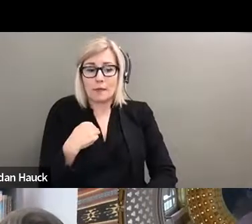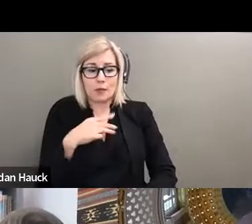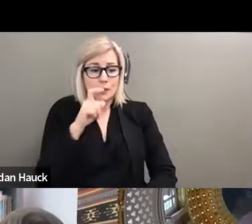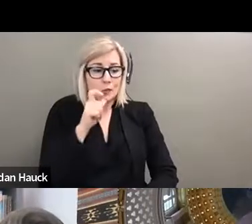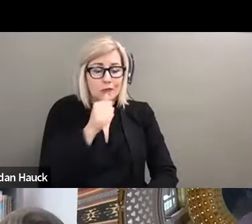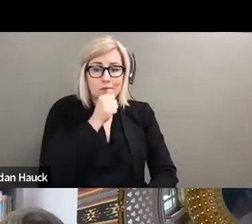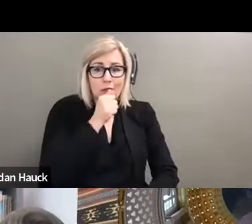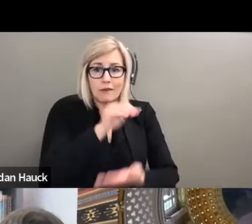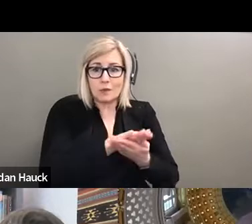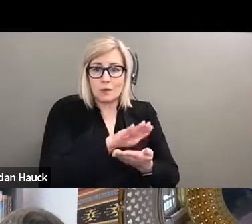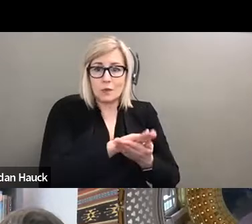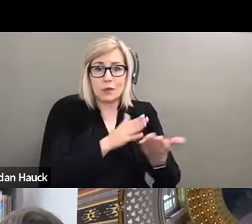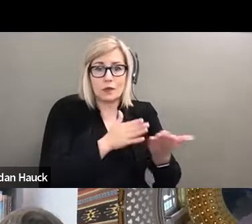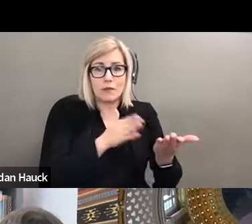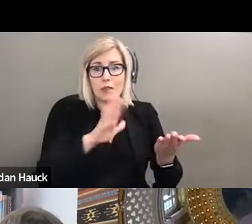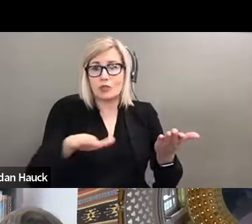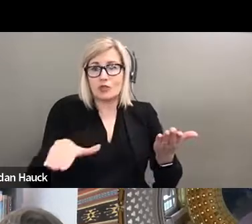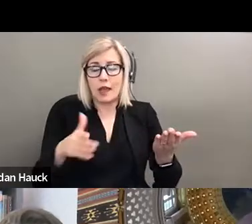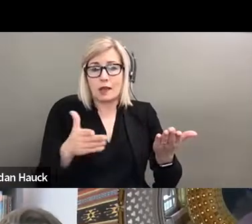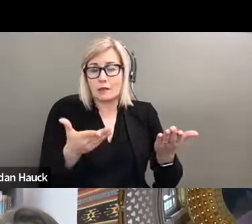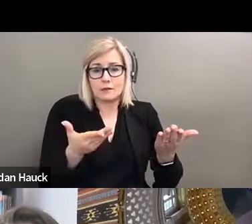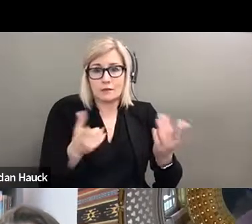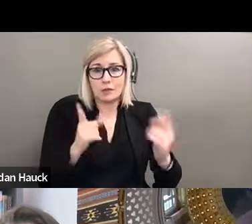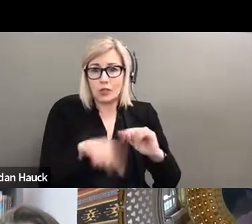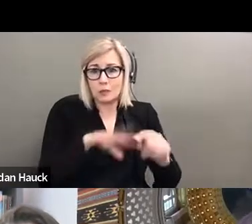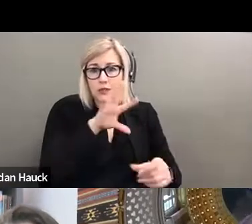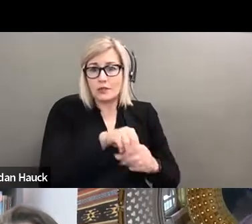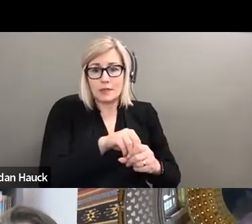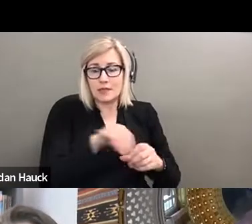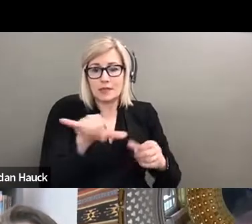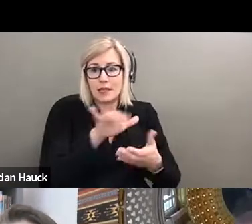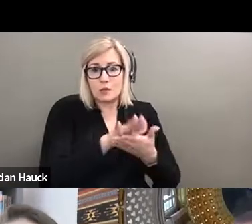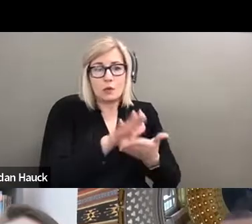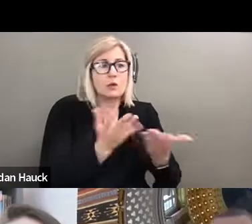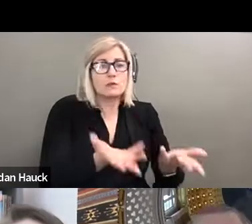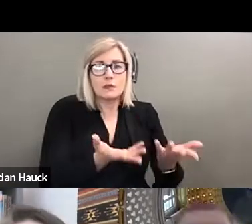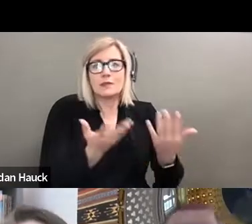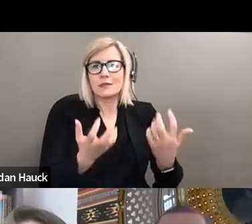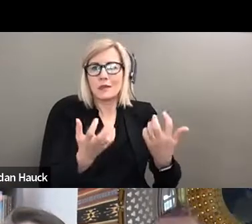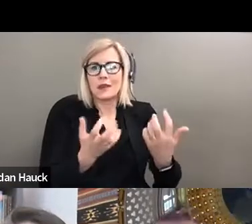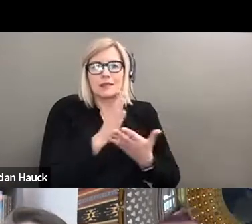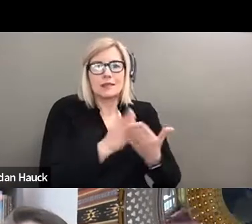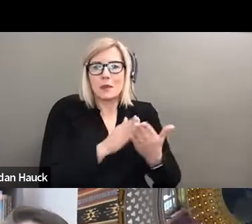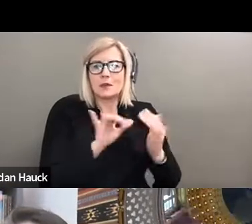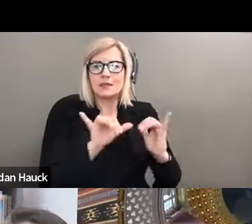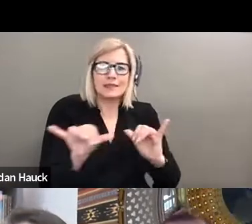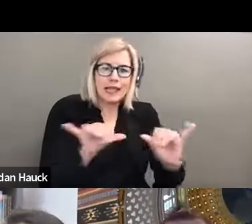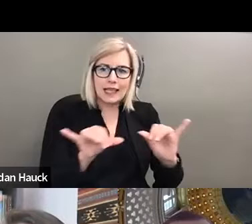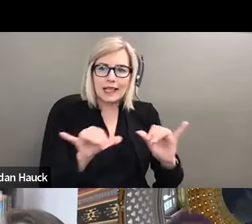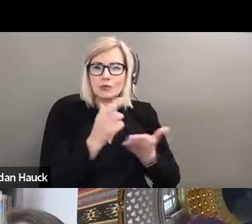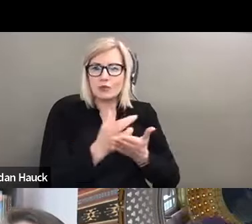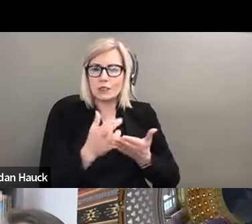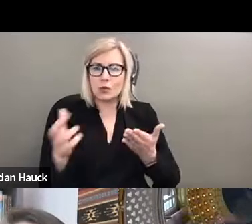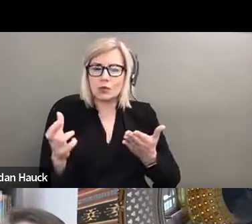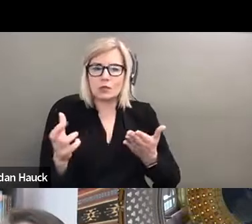to private school, and their child with disability was not able to participate in the same school, and just wanted some of those same resources and